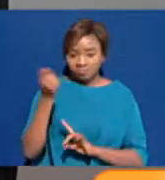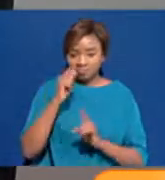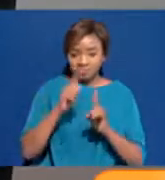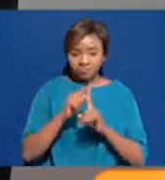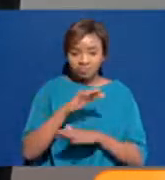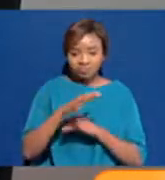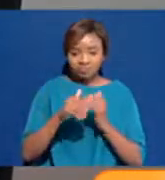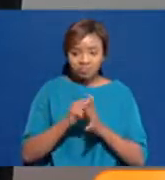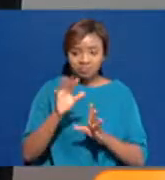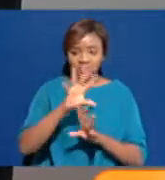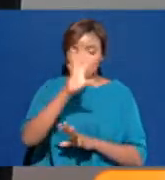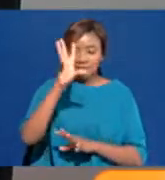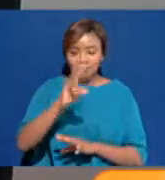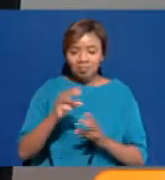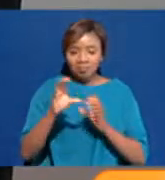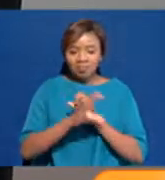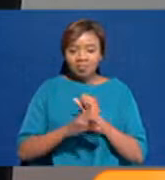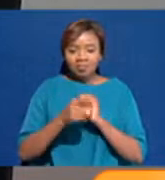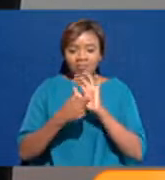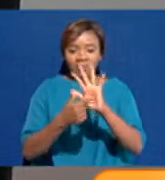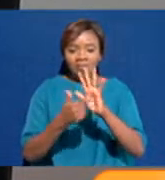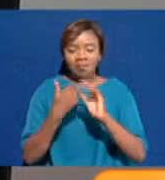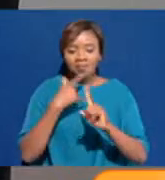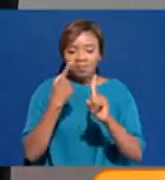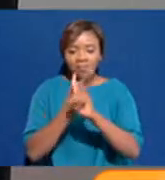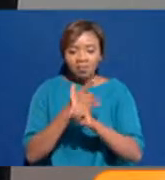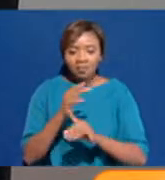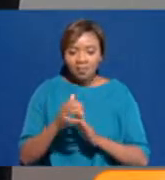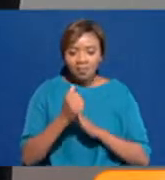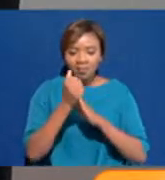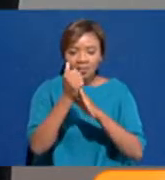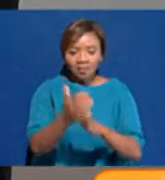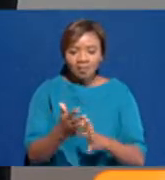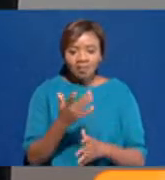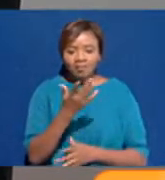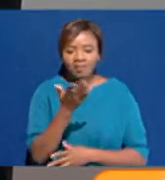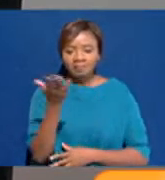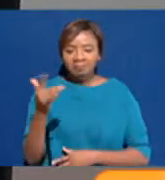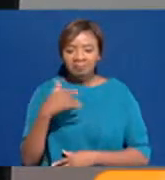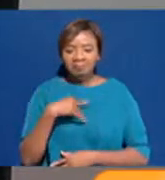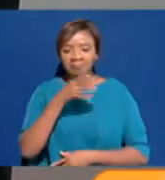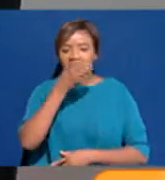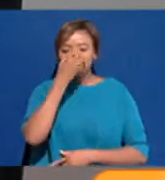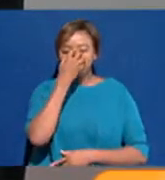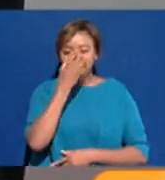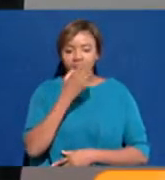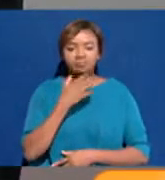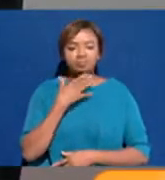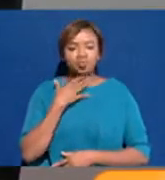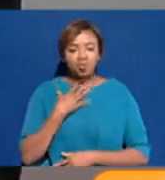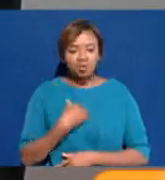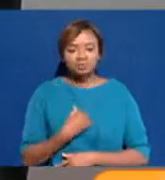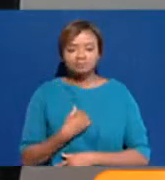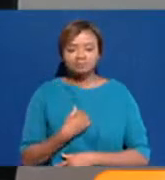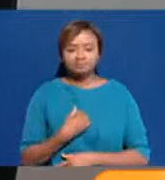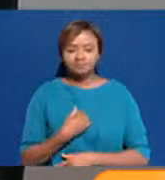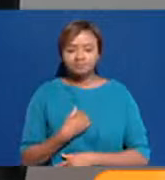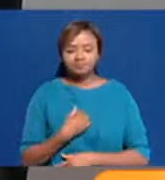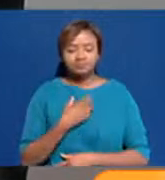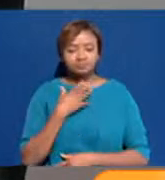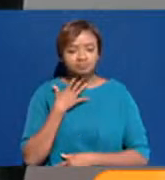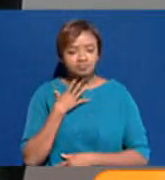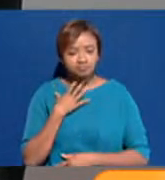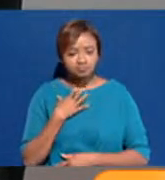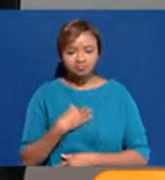our leaders in Bujumbura, and I would wish that they would have a moment to just reflect in order to tell